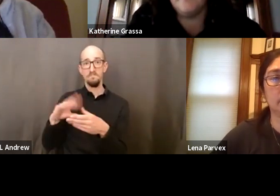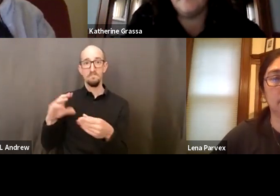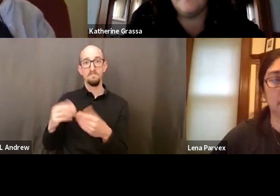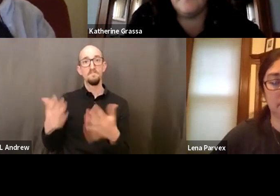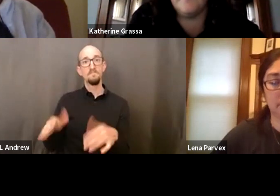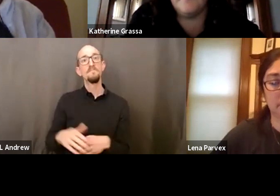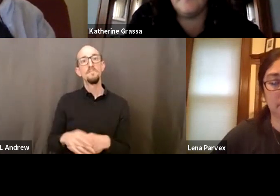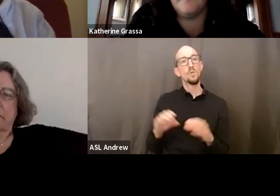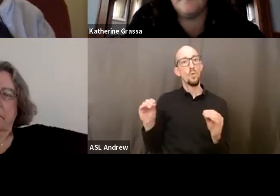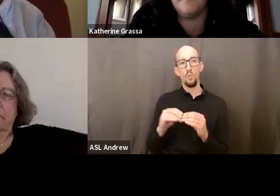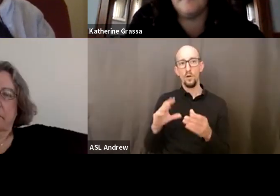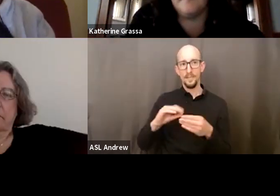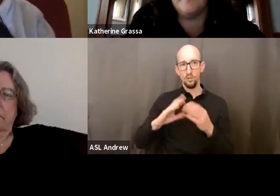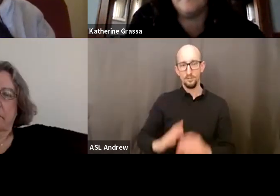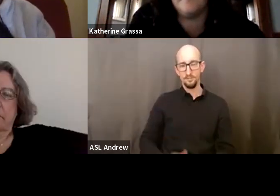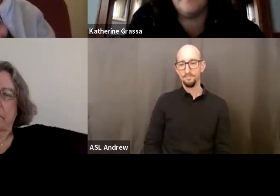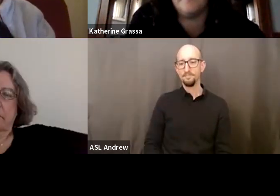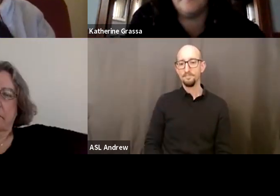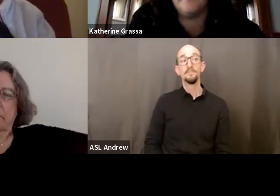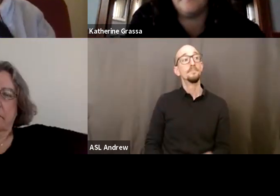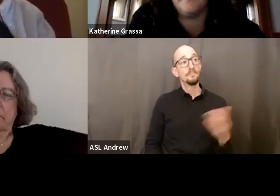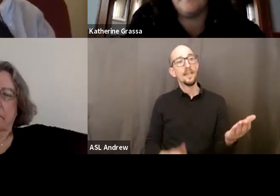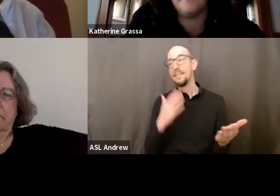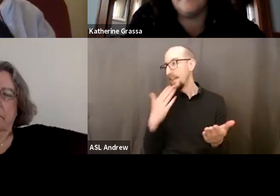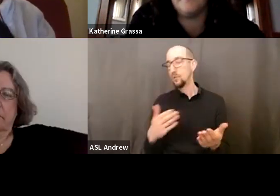Thank you. Thank Mr. you. Contempasis?